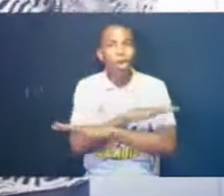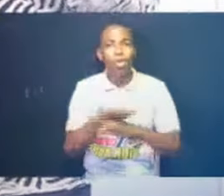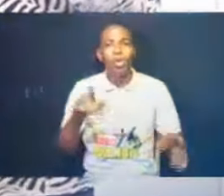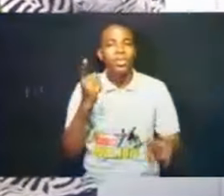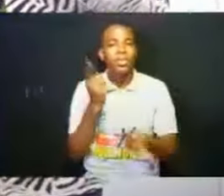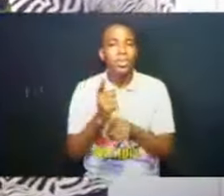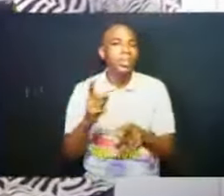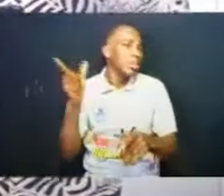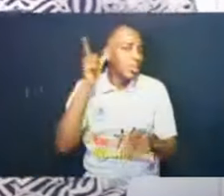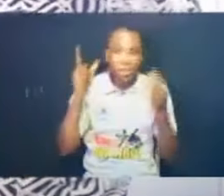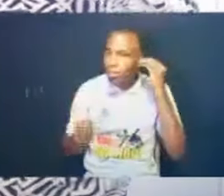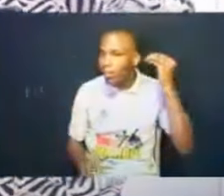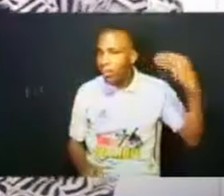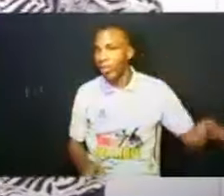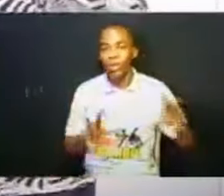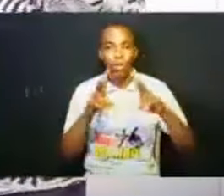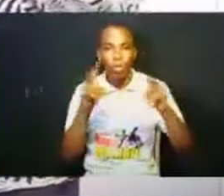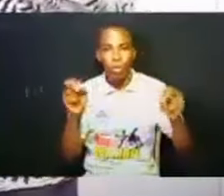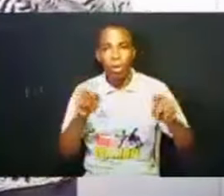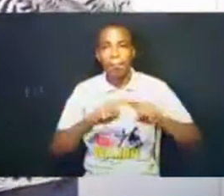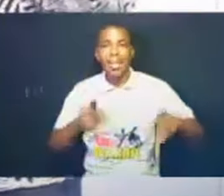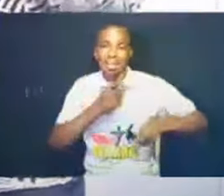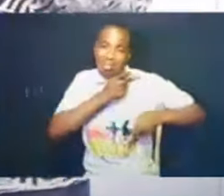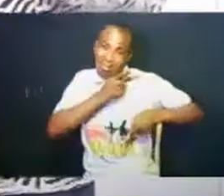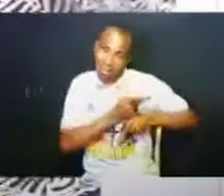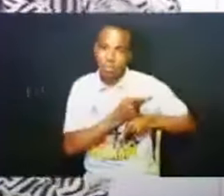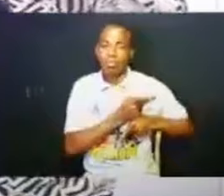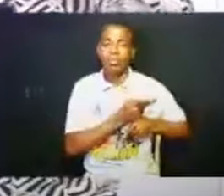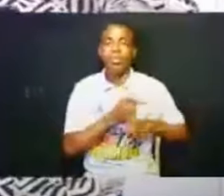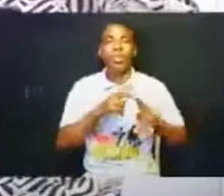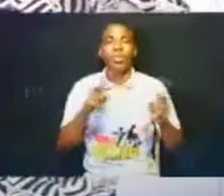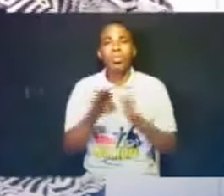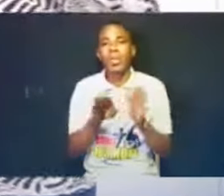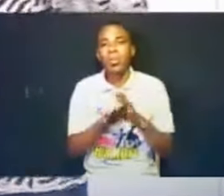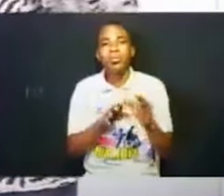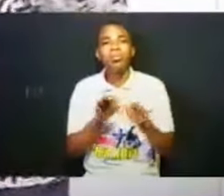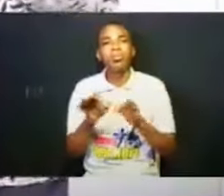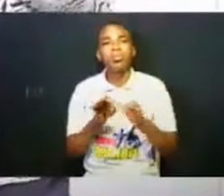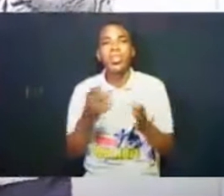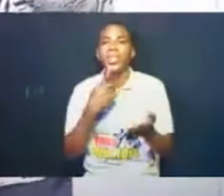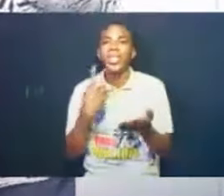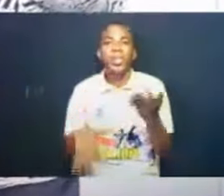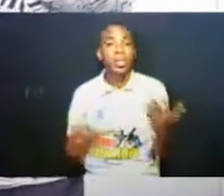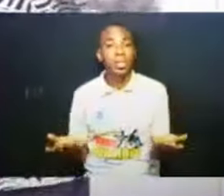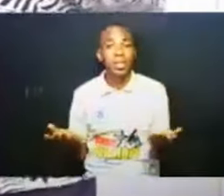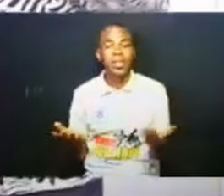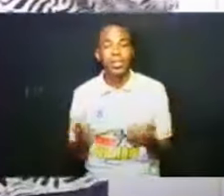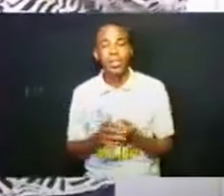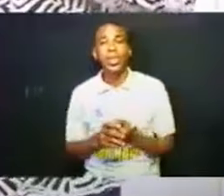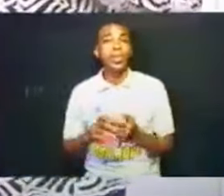your heart. What is this man trying to say? So he's just trying to tell us